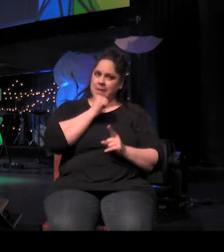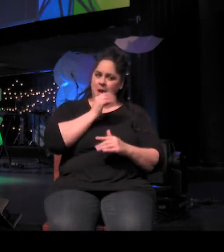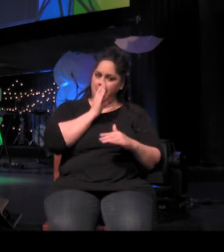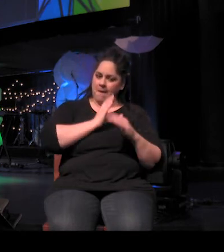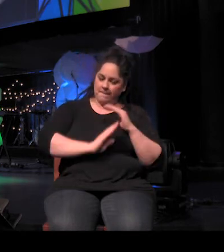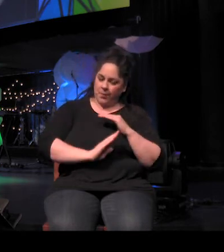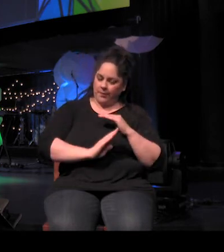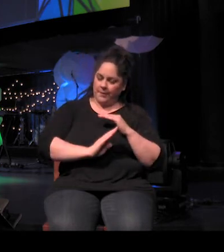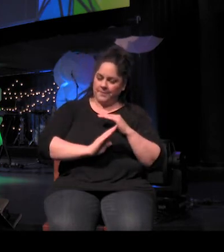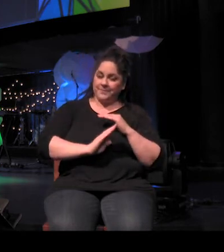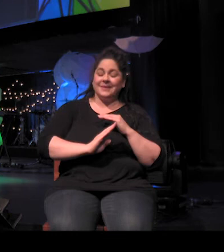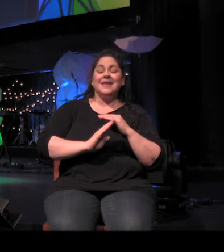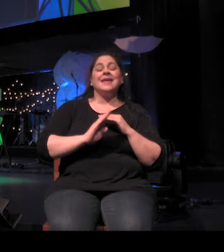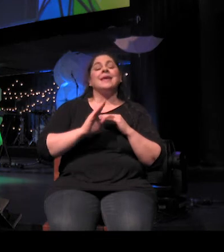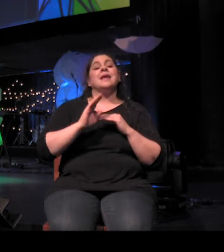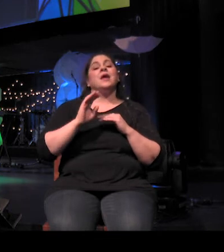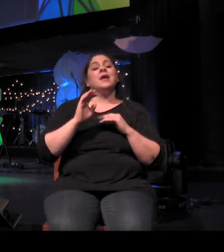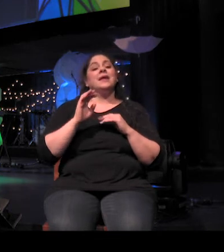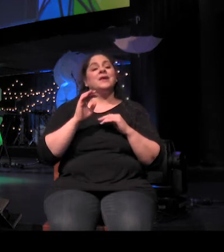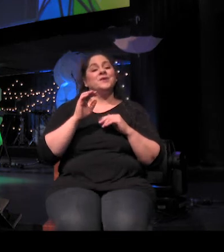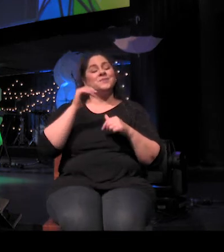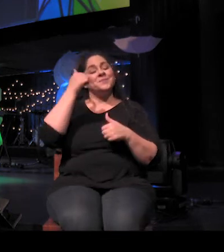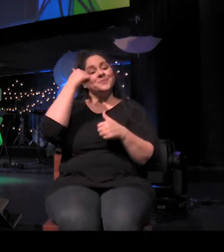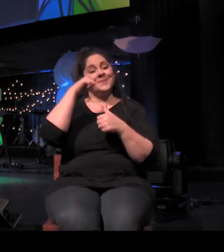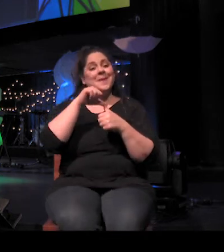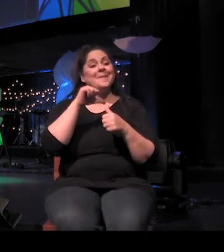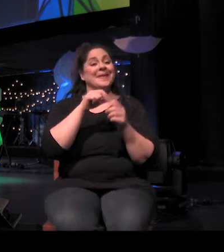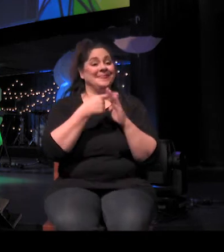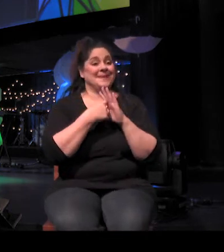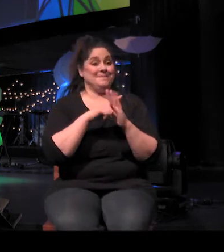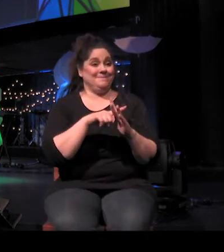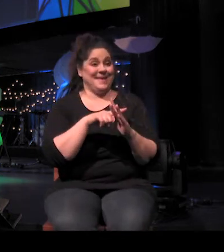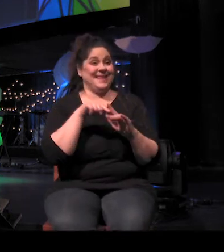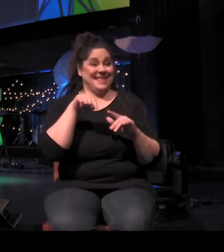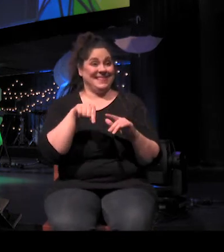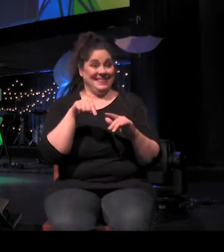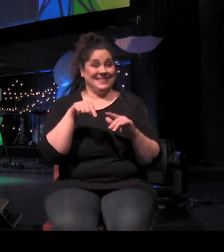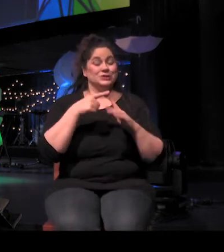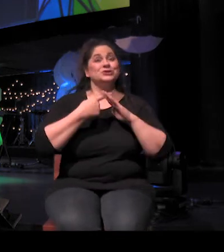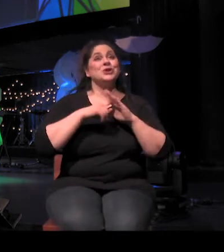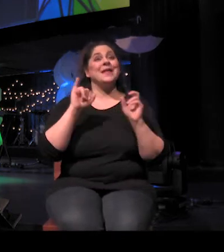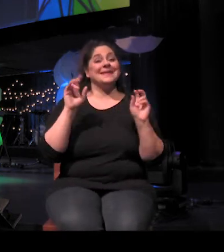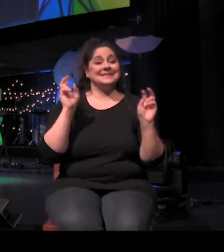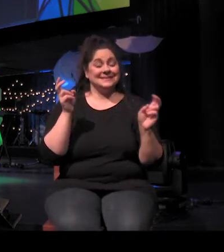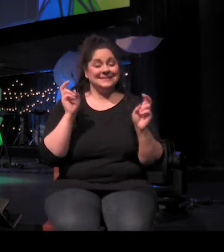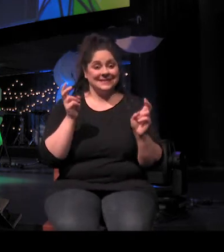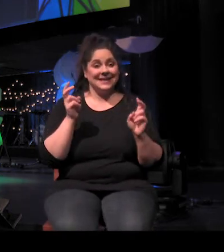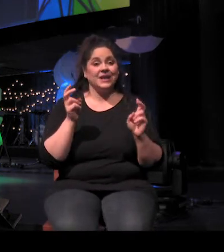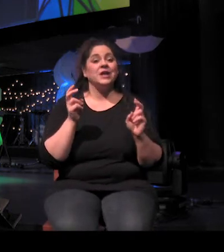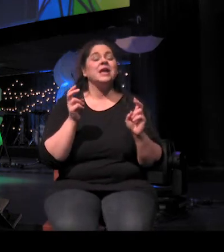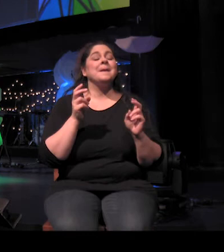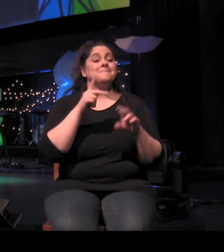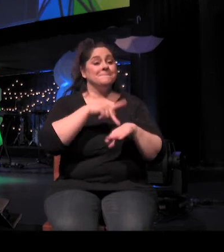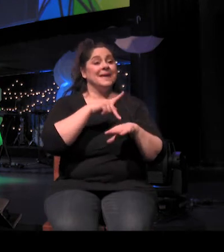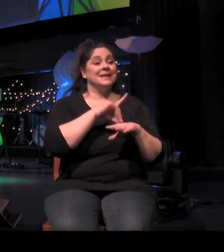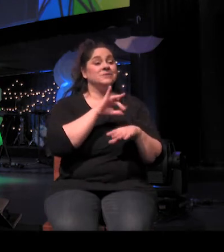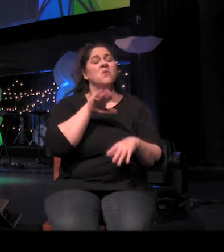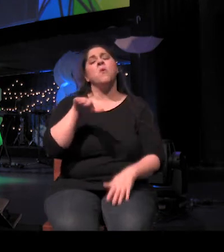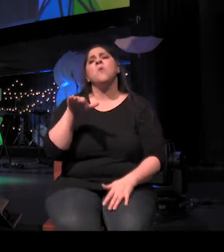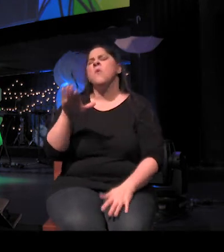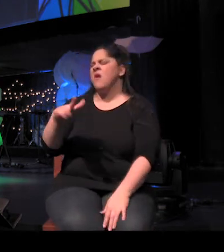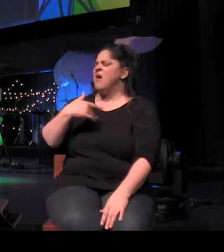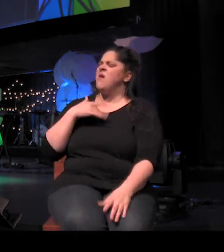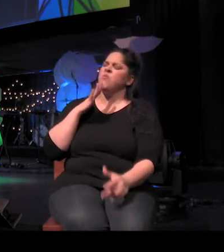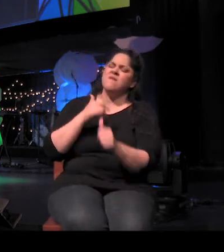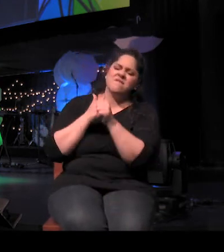And we know that earlier in this series, we know that Peter would say, you know, Jesus, I'm going to follow you. I'll never leave you. I